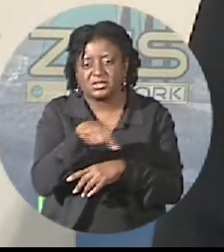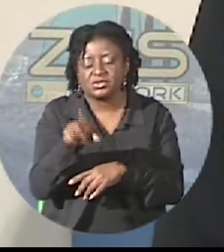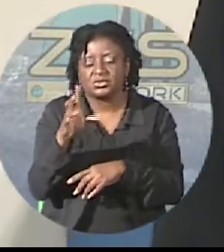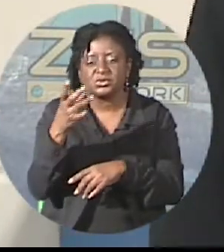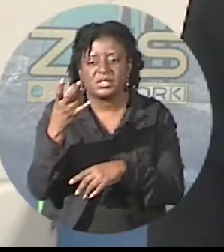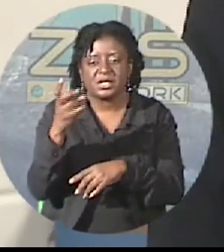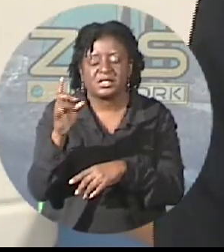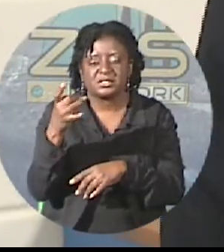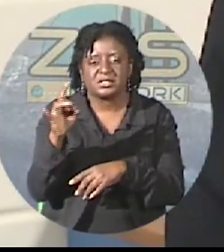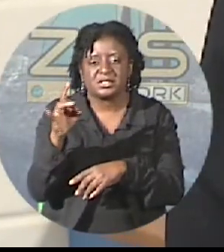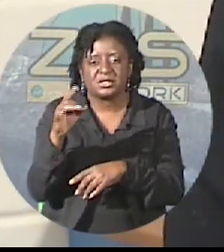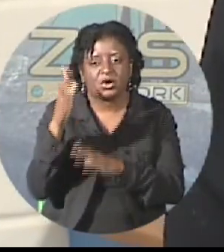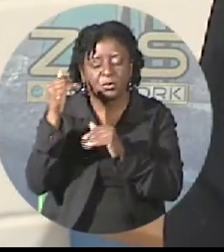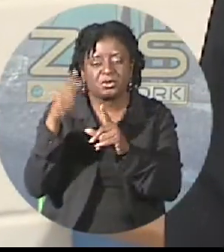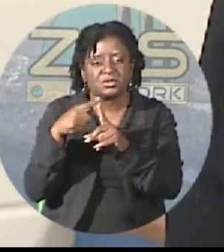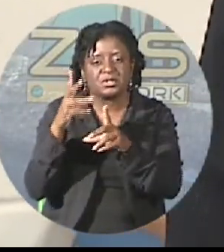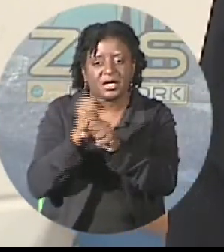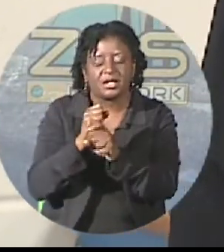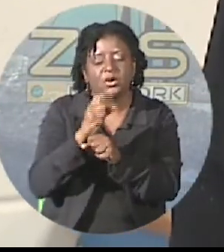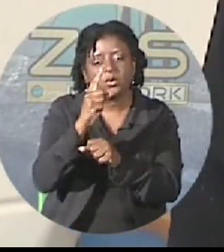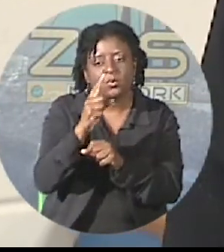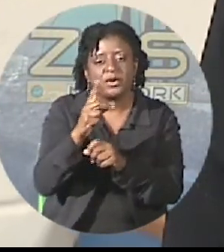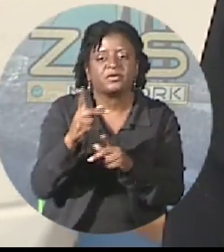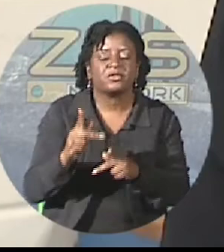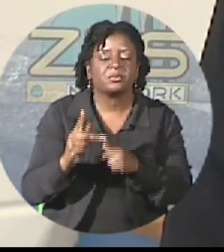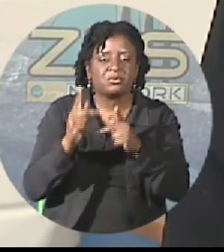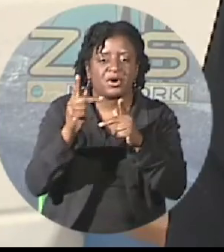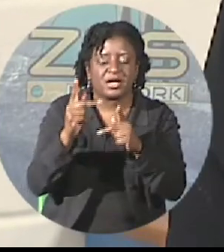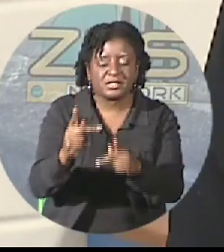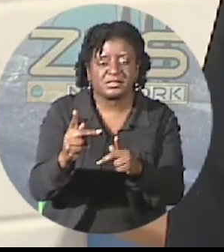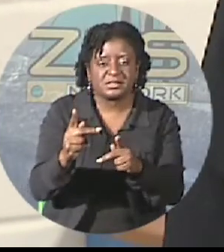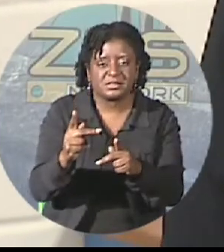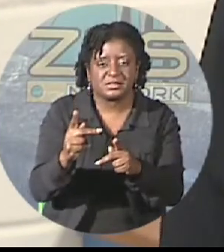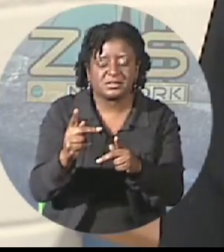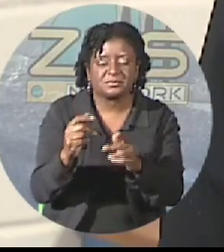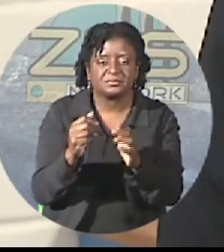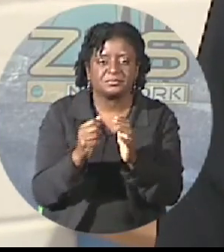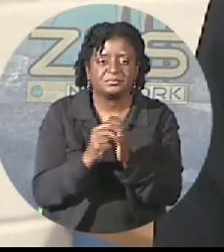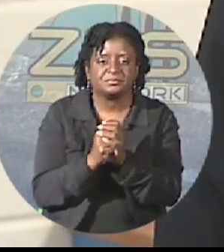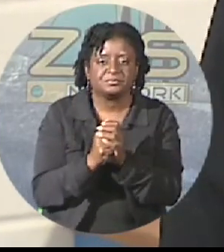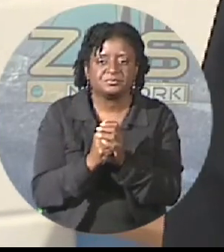least one of the 10 prizes up for grabs. Jimenita Swain, S.A.C Network News.